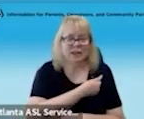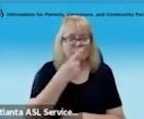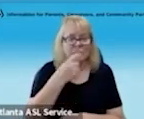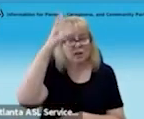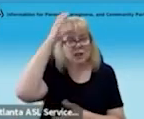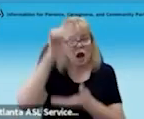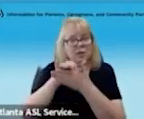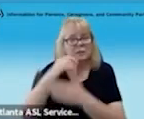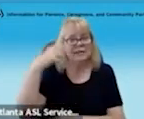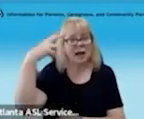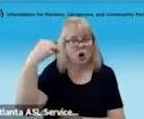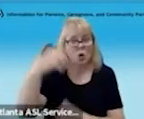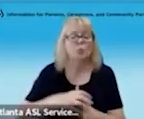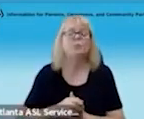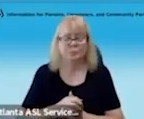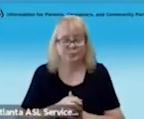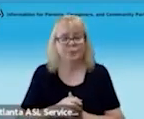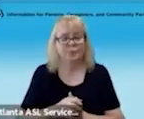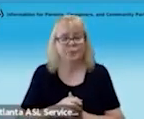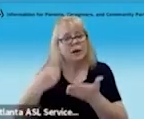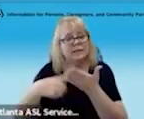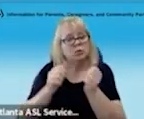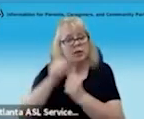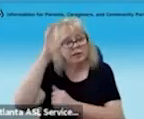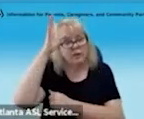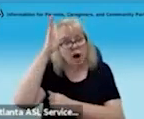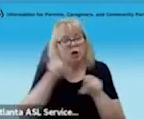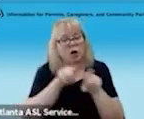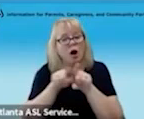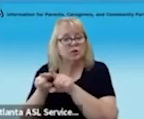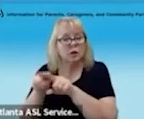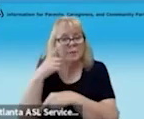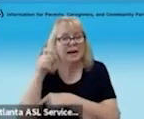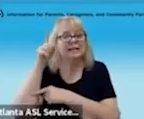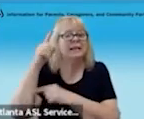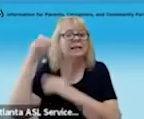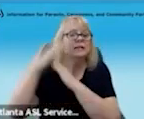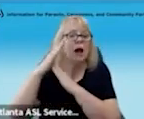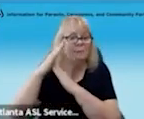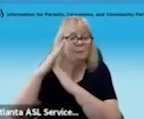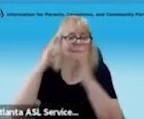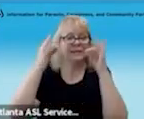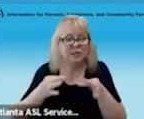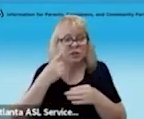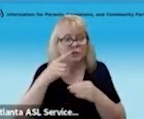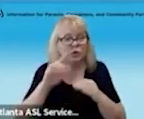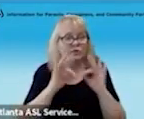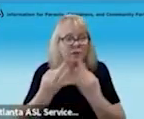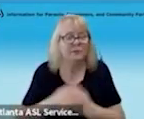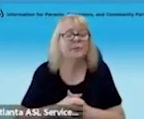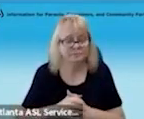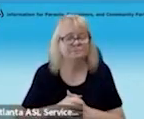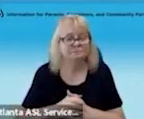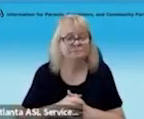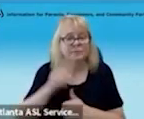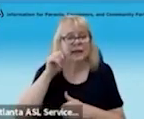children vaccinated, right? If the husband said no, the children probably would not have the opportunity to get vaccinated. So how